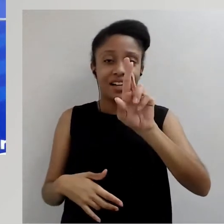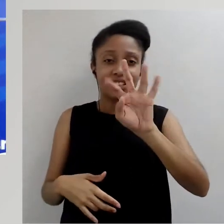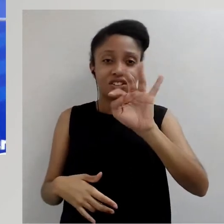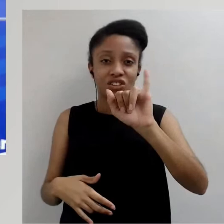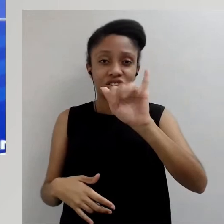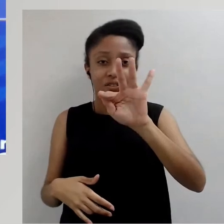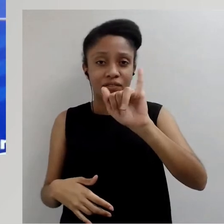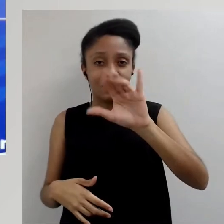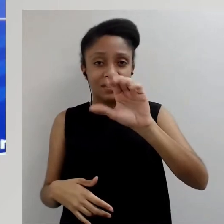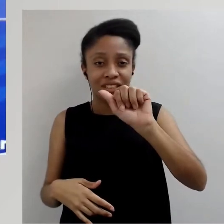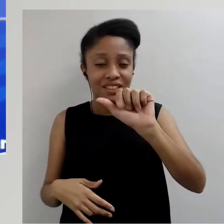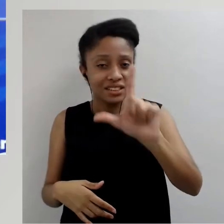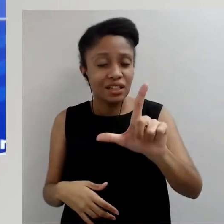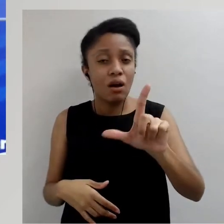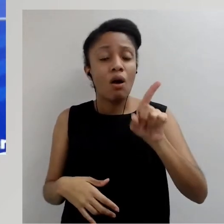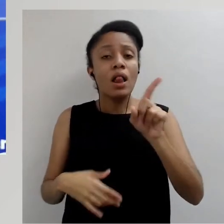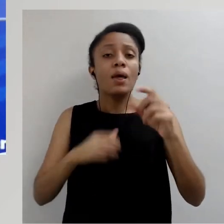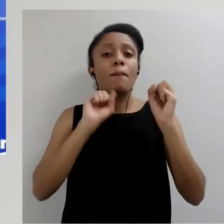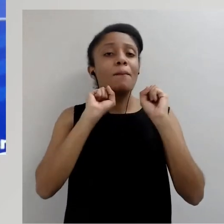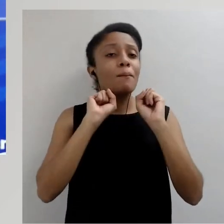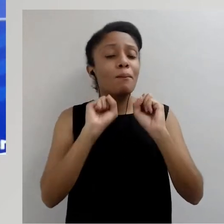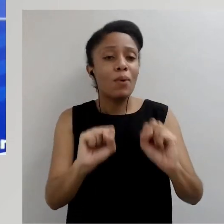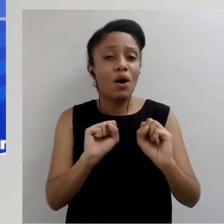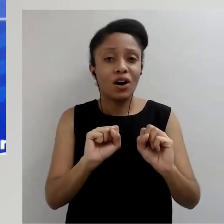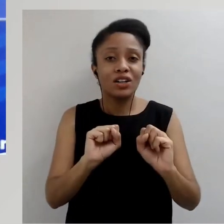the system can